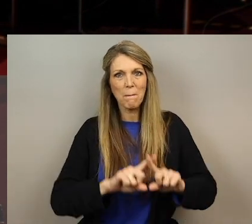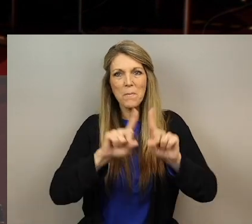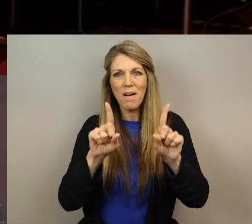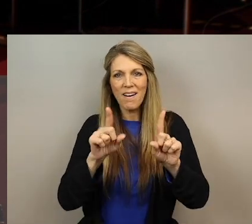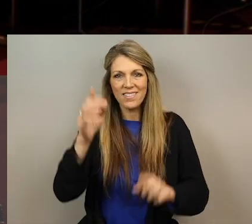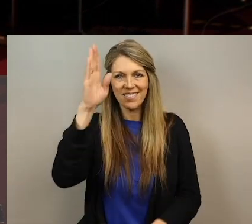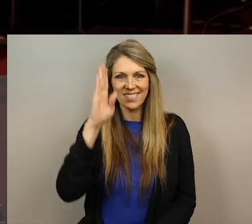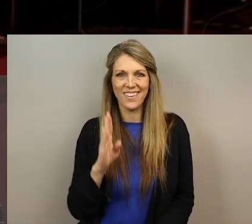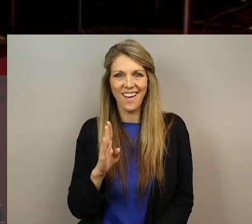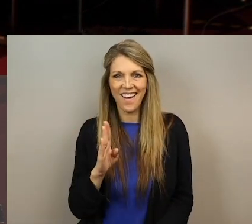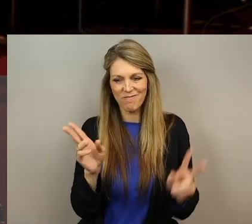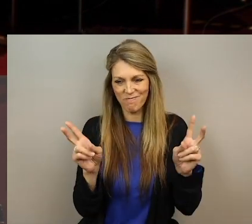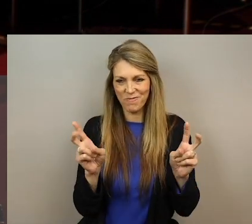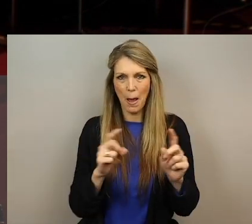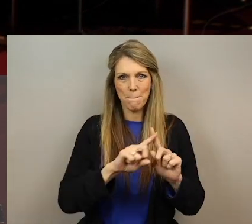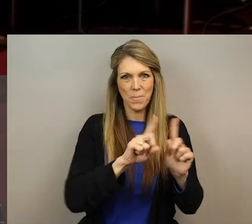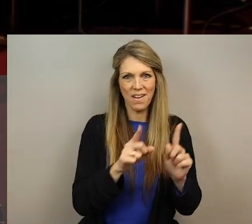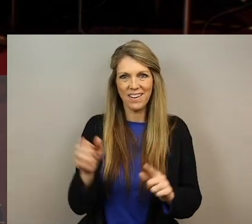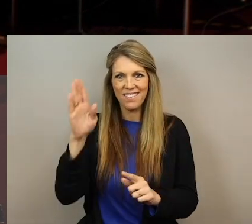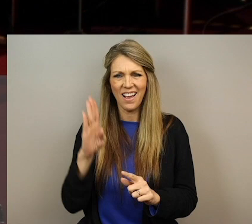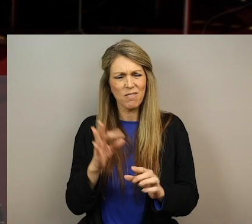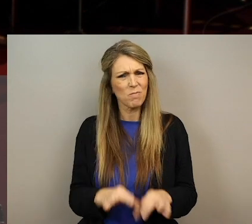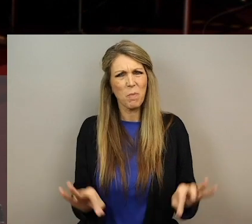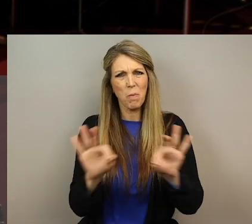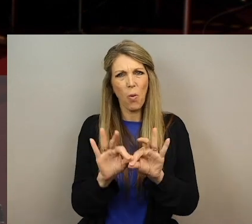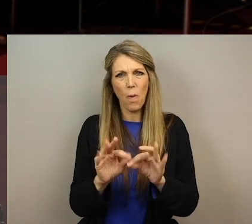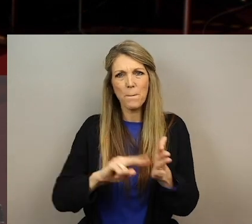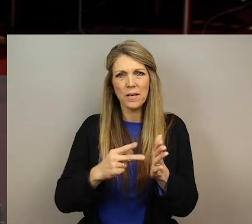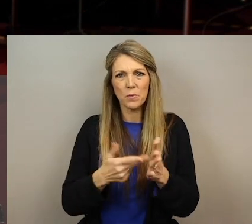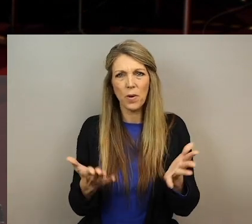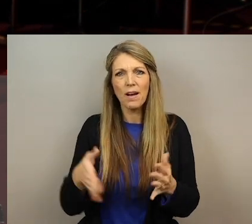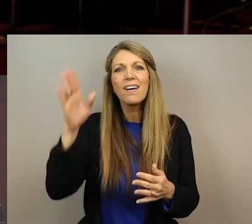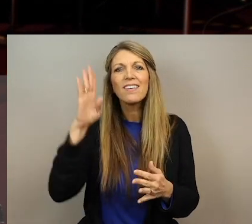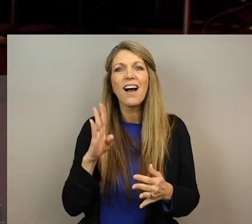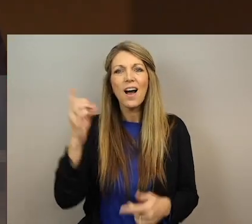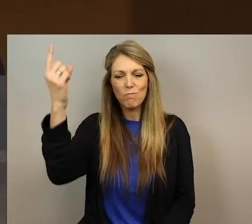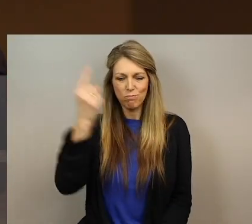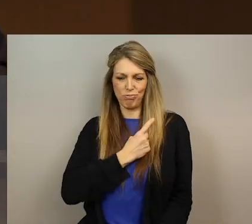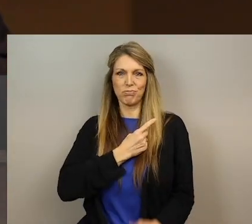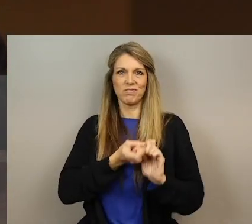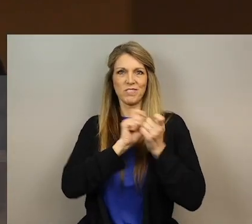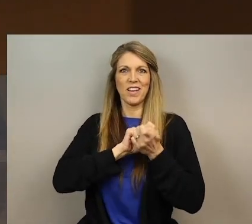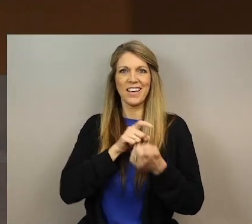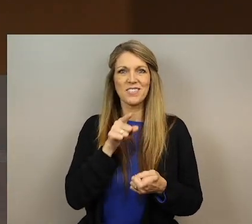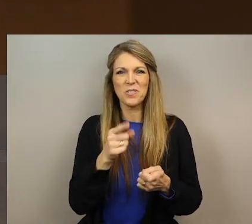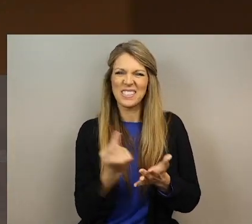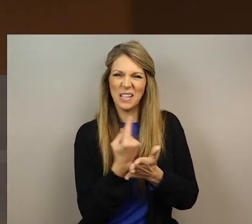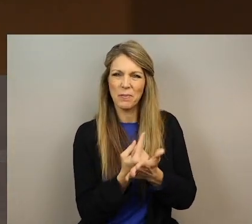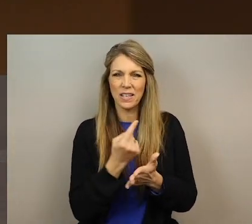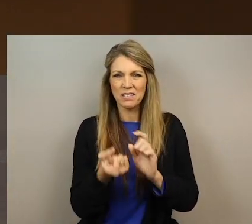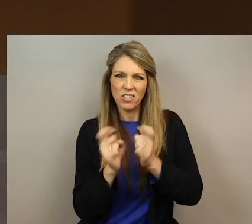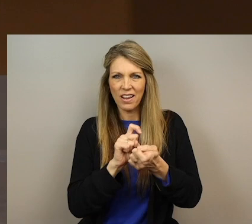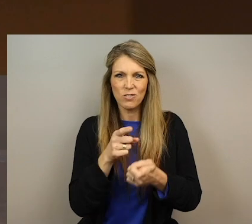God." That word, "but God," those two words are so significant because what it means is that God stepped into your life. God stepped in and did